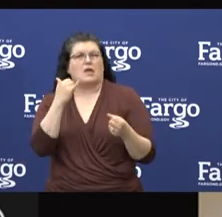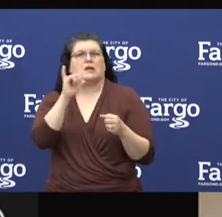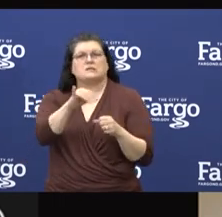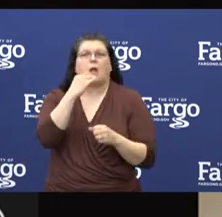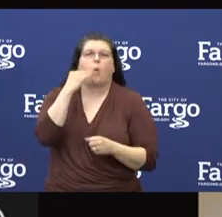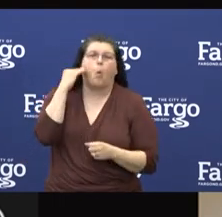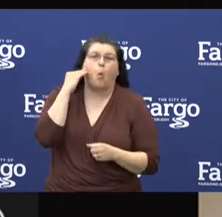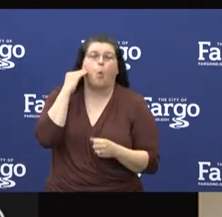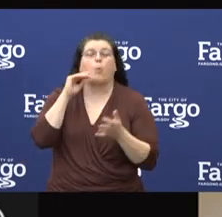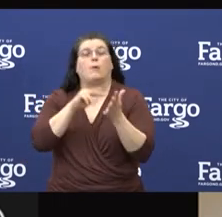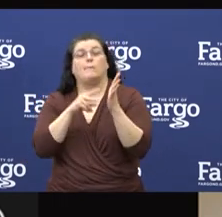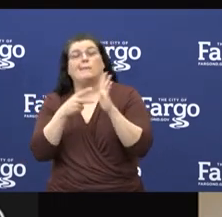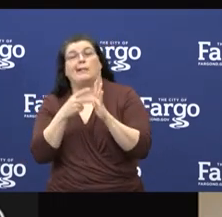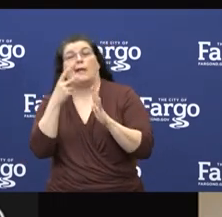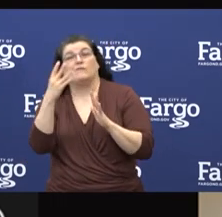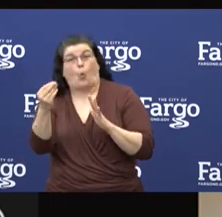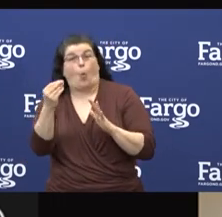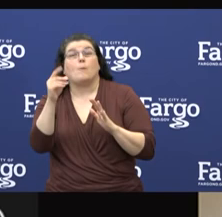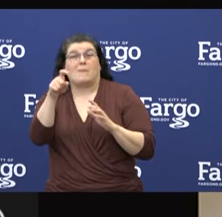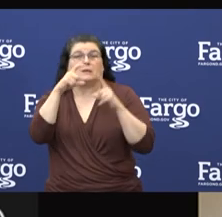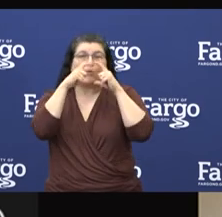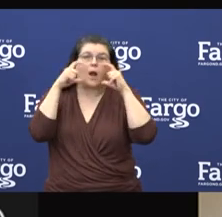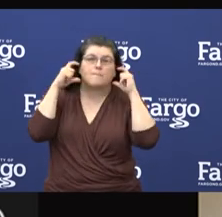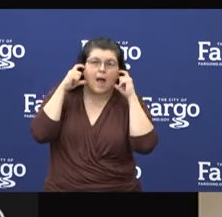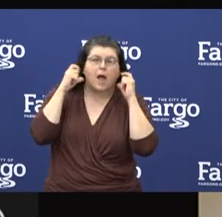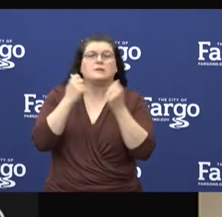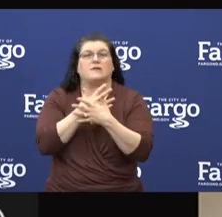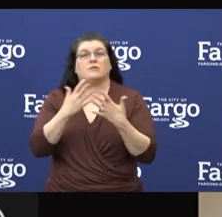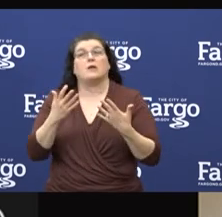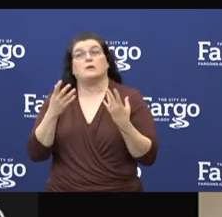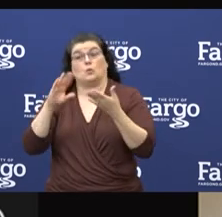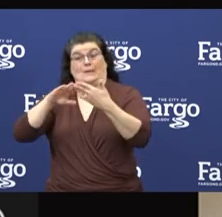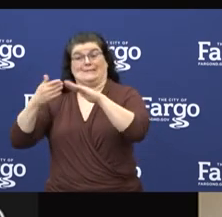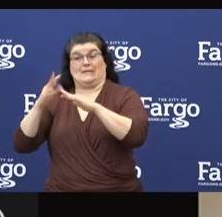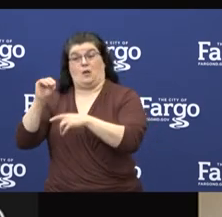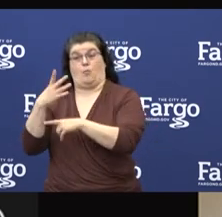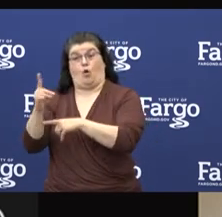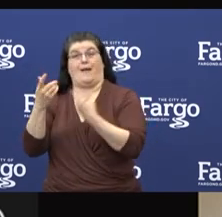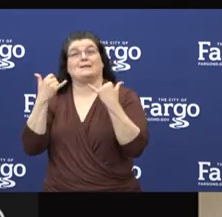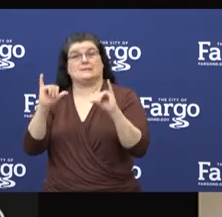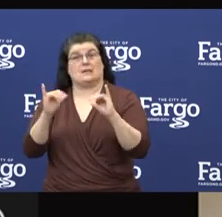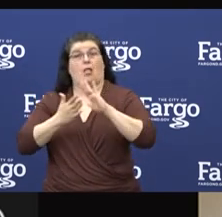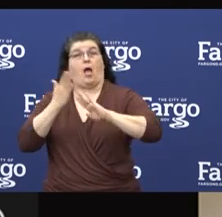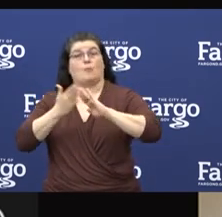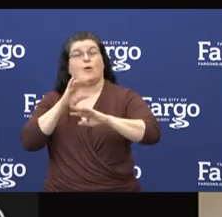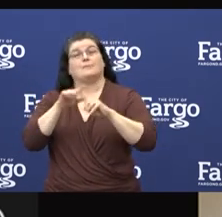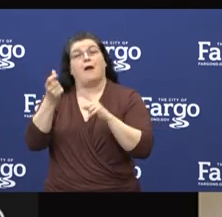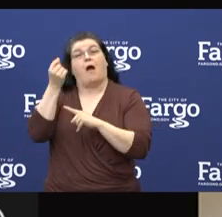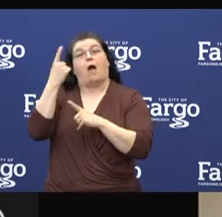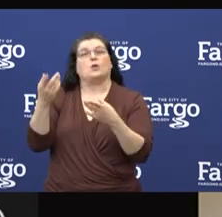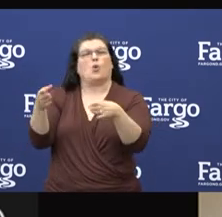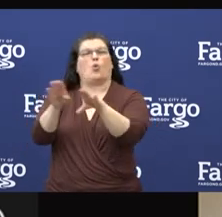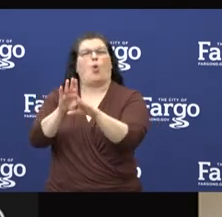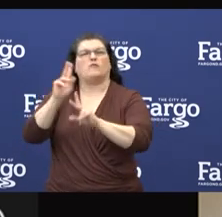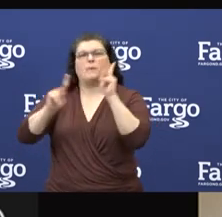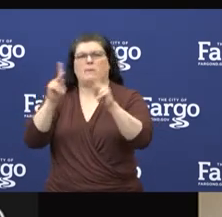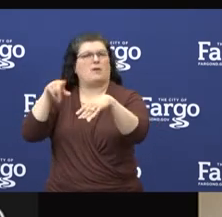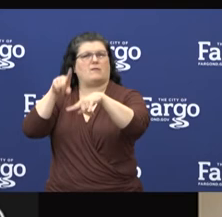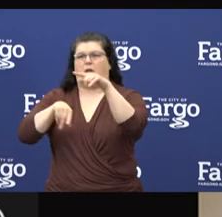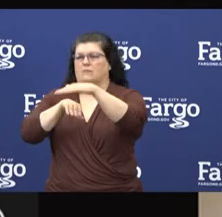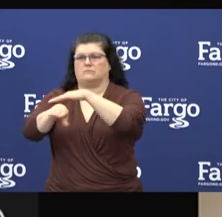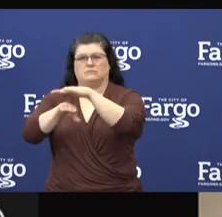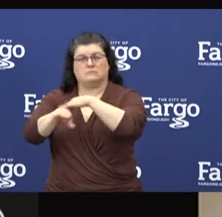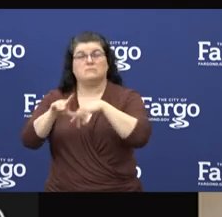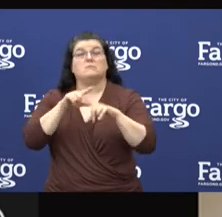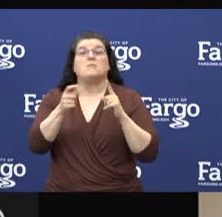wearing masks. The city of Moorhead continues to operate with facilities being closed to the public. There are plans currently for